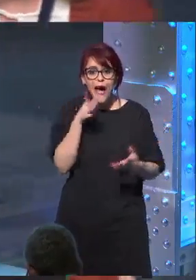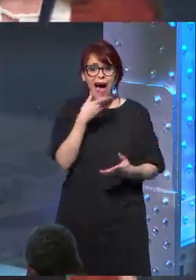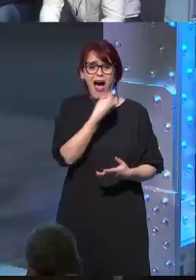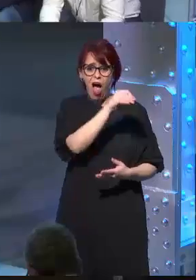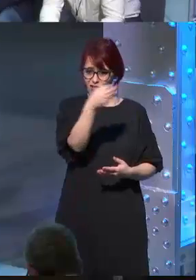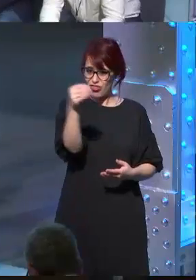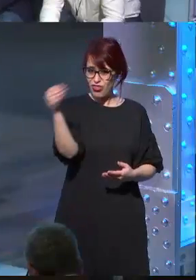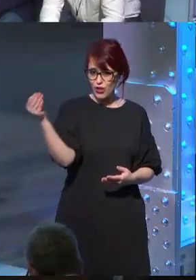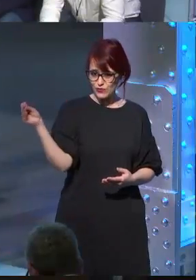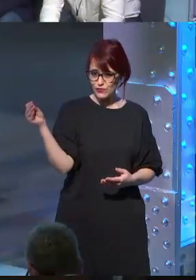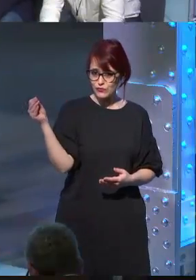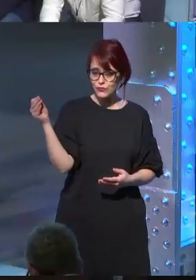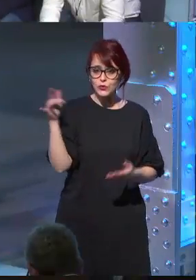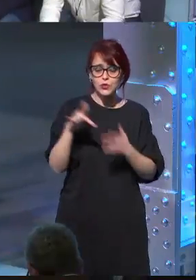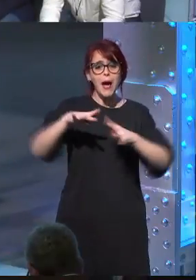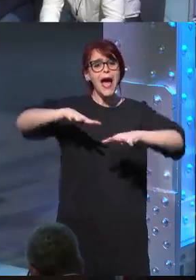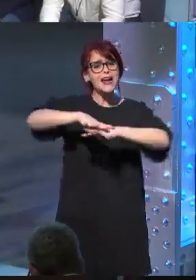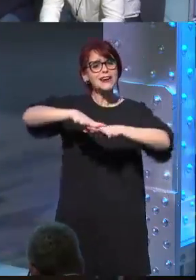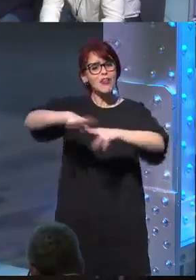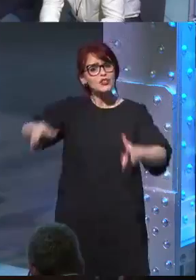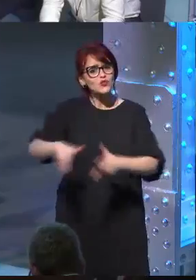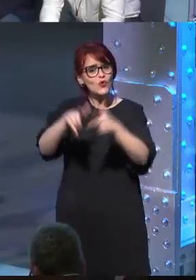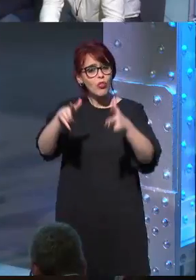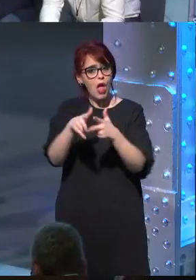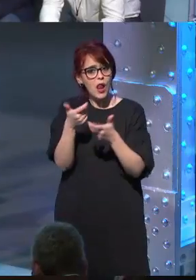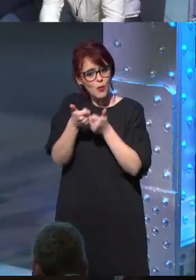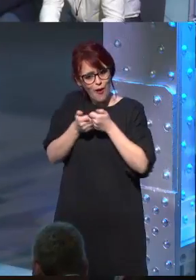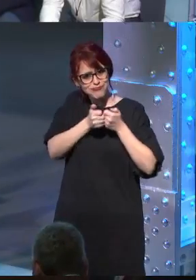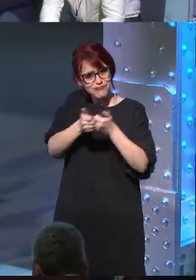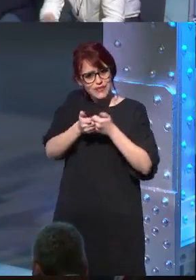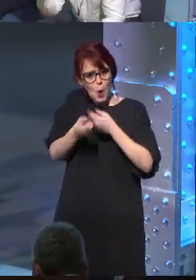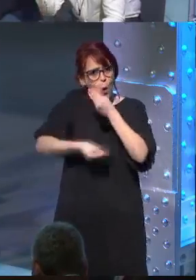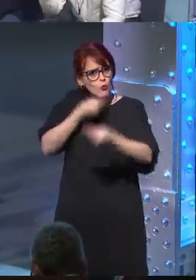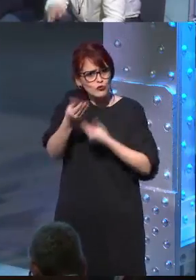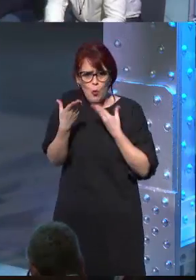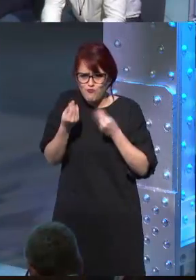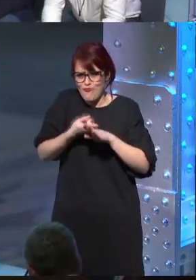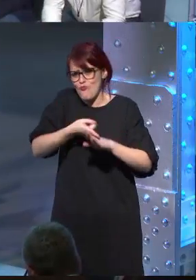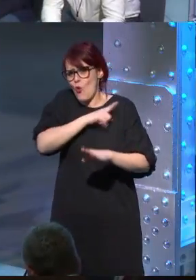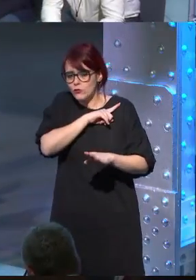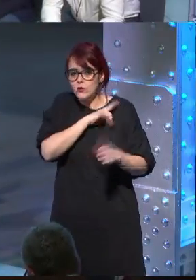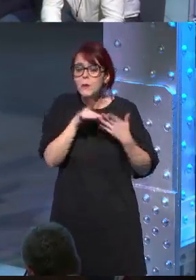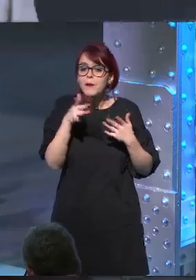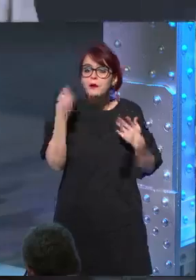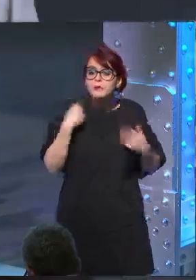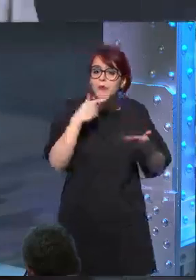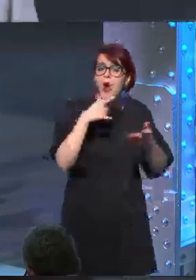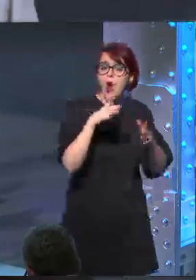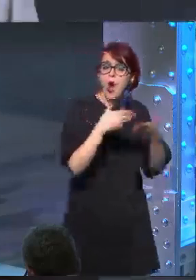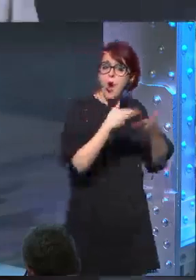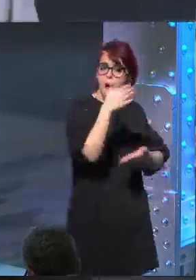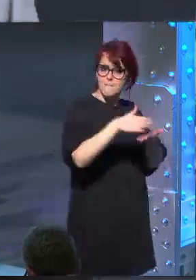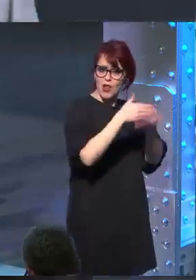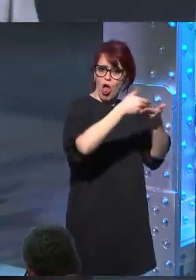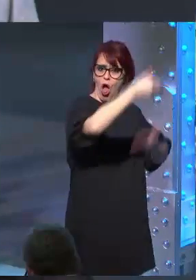feeling that compared to the intensive use that the teenagers do of the social media, the news